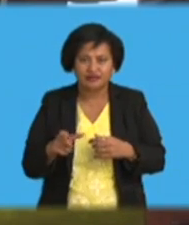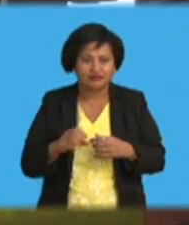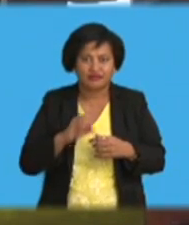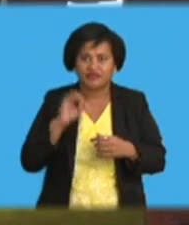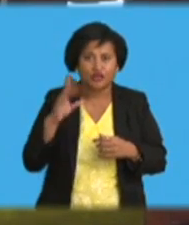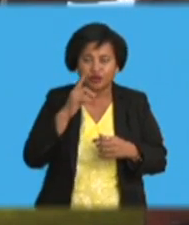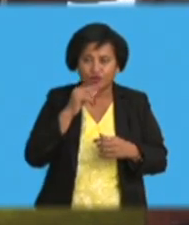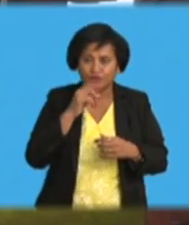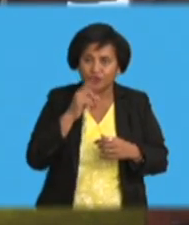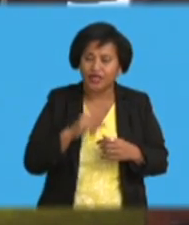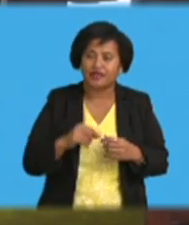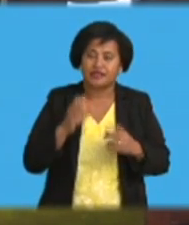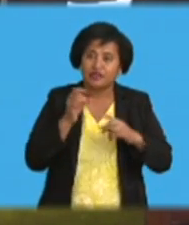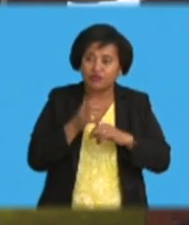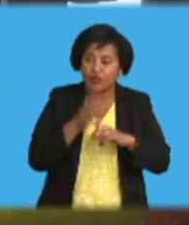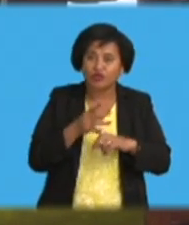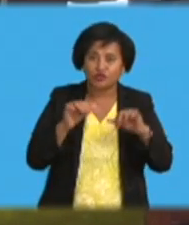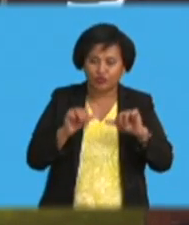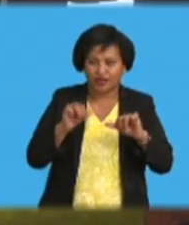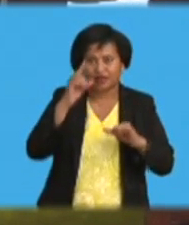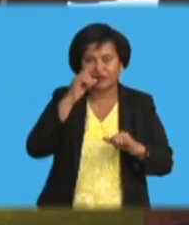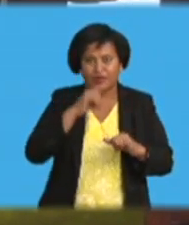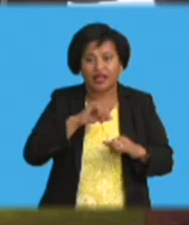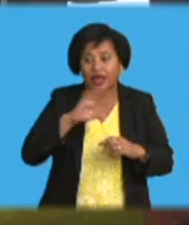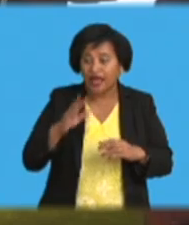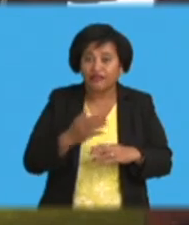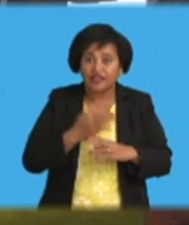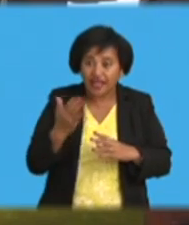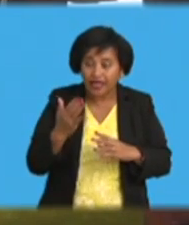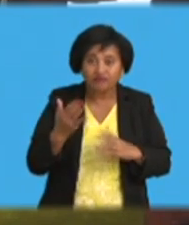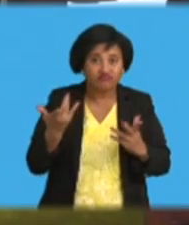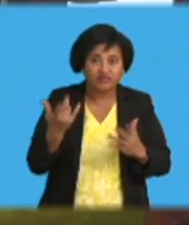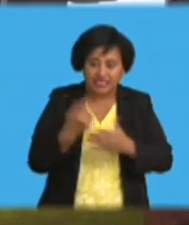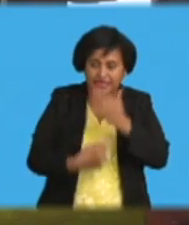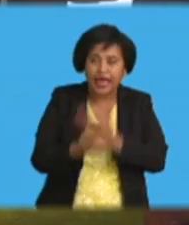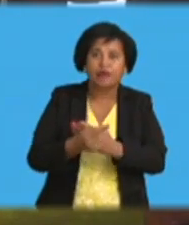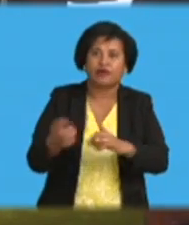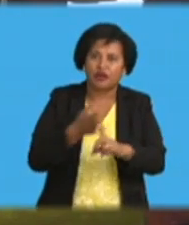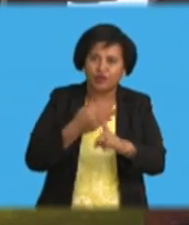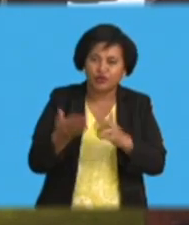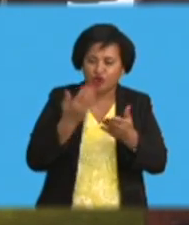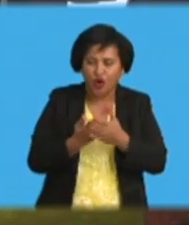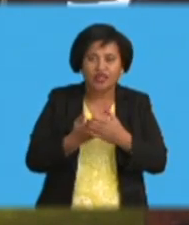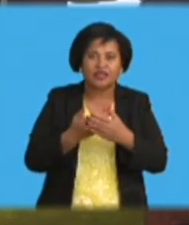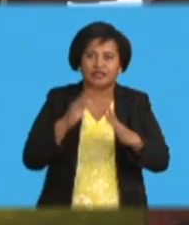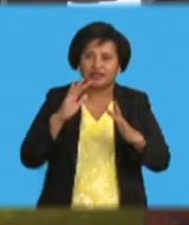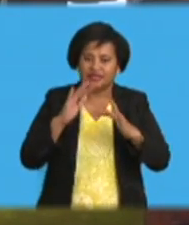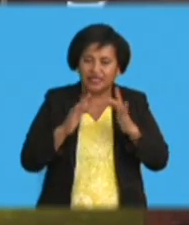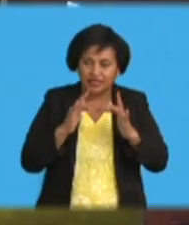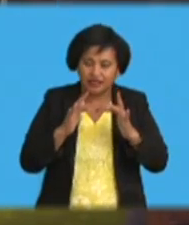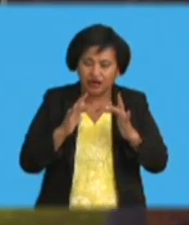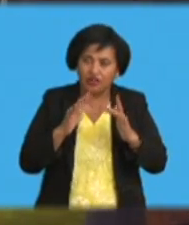our people. Every day we do not take action, another Fijian is bullied, is misled, is blackmailed and